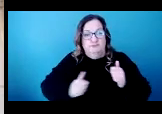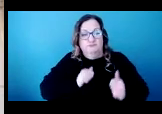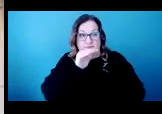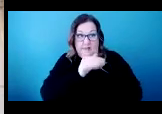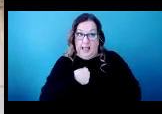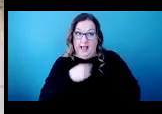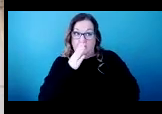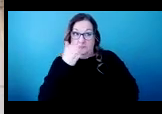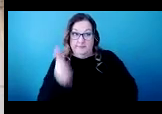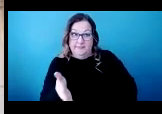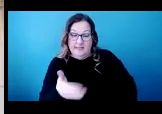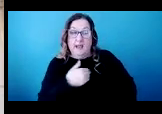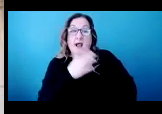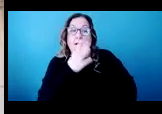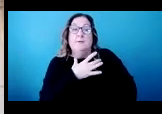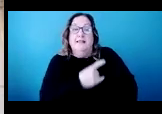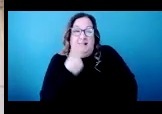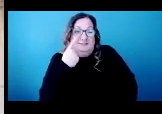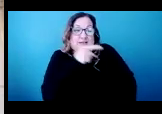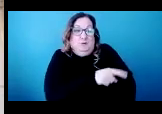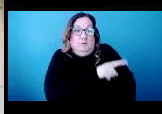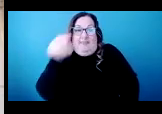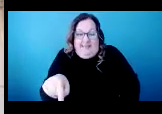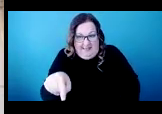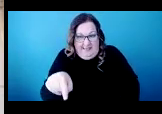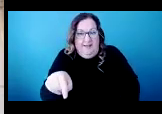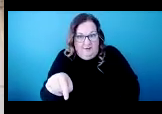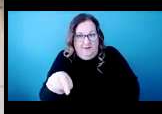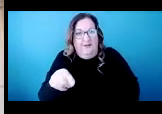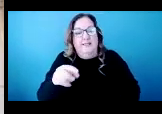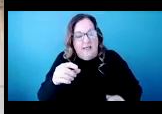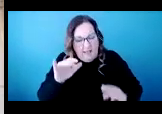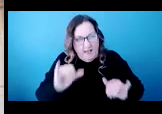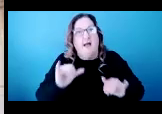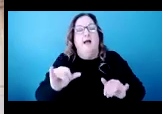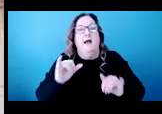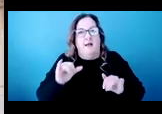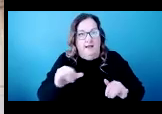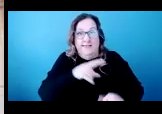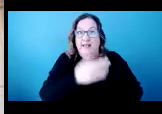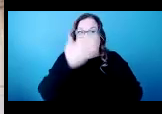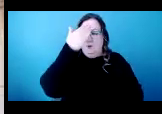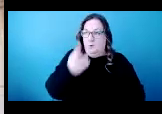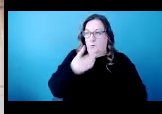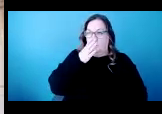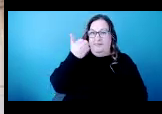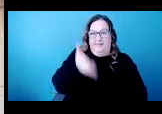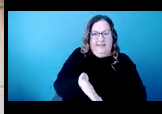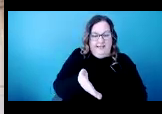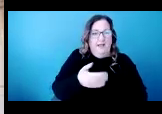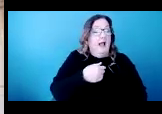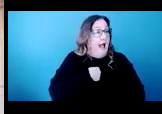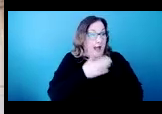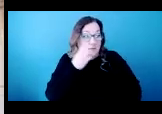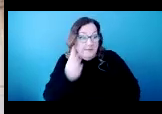but it's more impactful, I feel, if you reach out as a constituent and say, hey, I'm going to be there tonight, would love to say